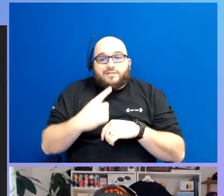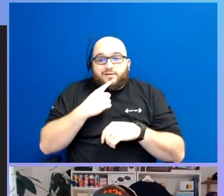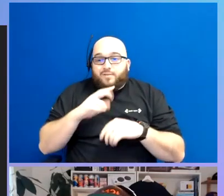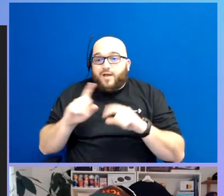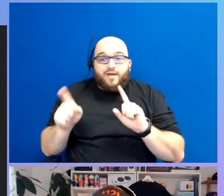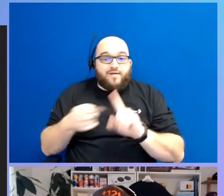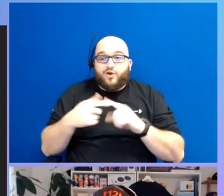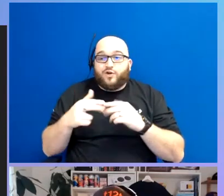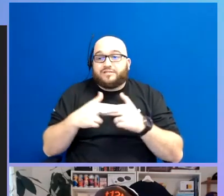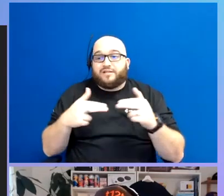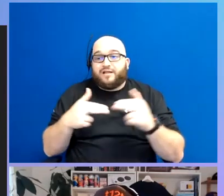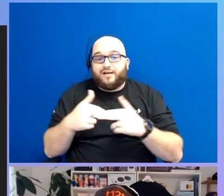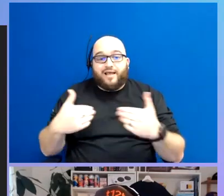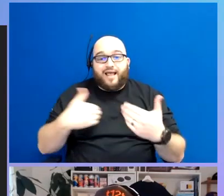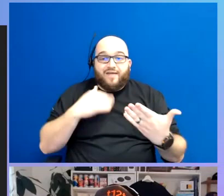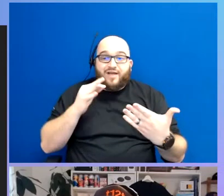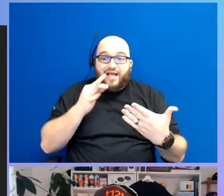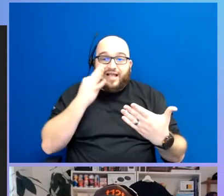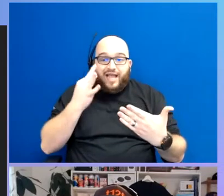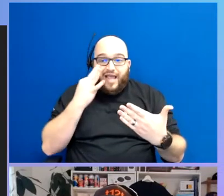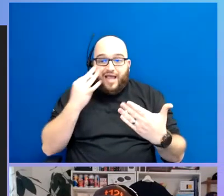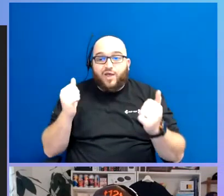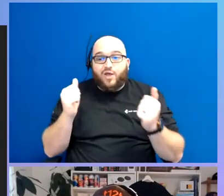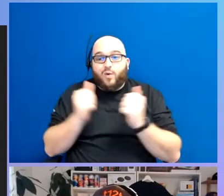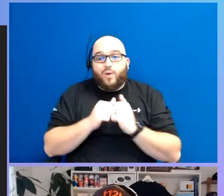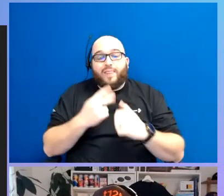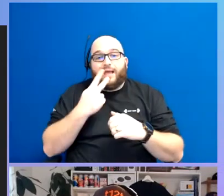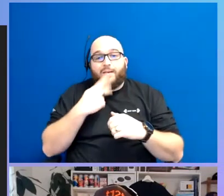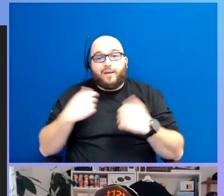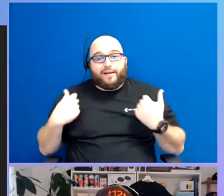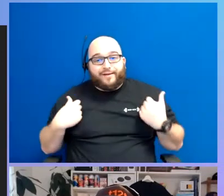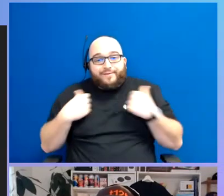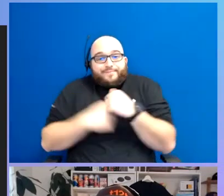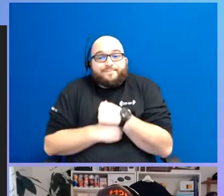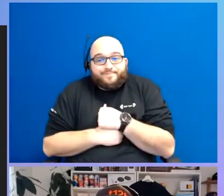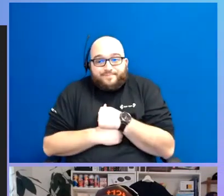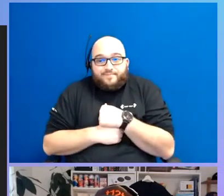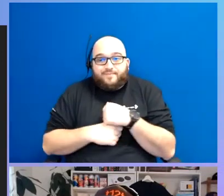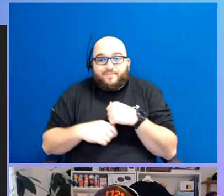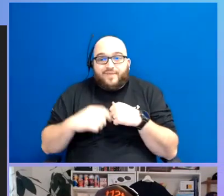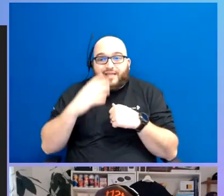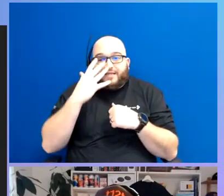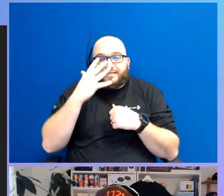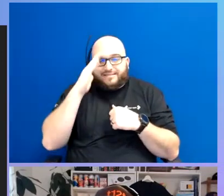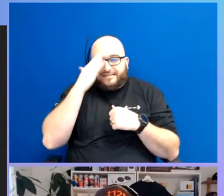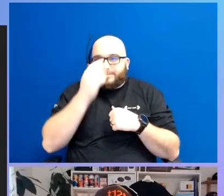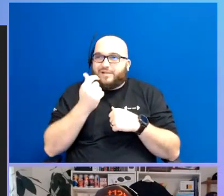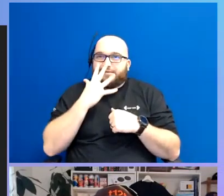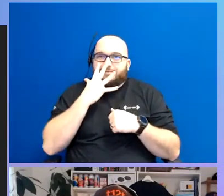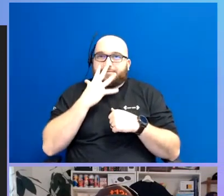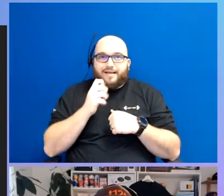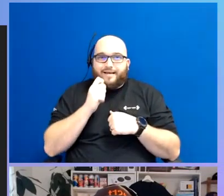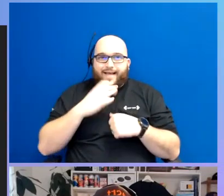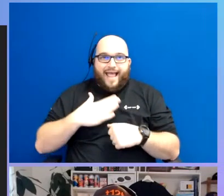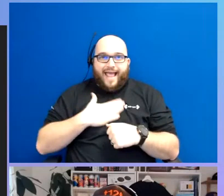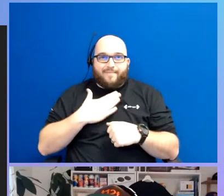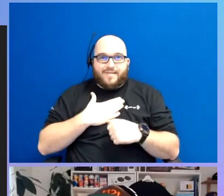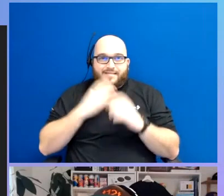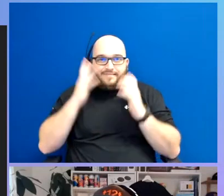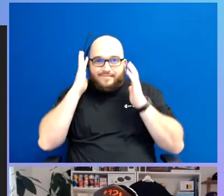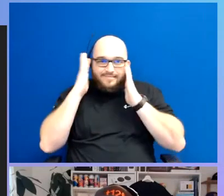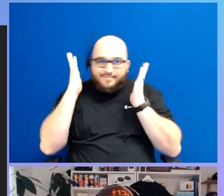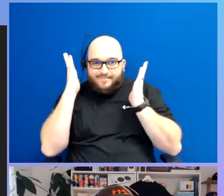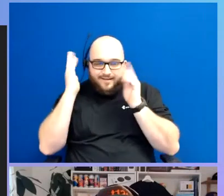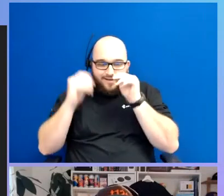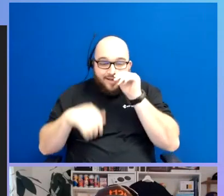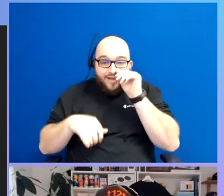I have a cat with a pink robe that looks a bit sad, unhappy, newly bathed. So